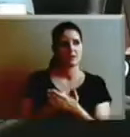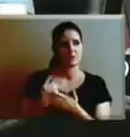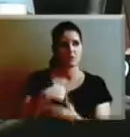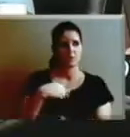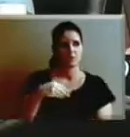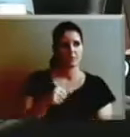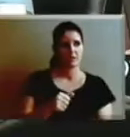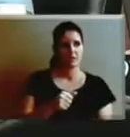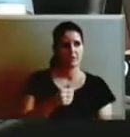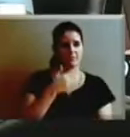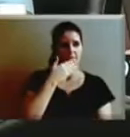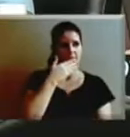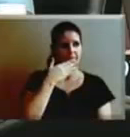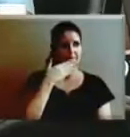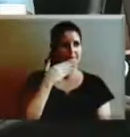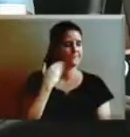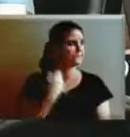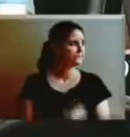the district now?